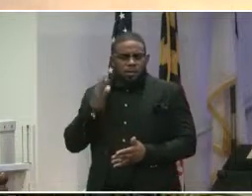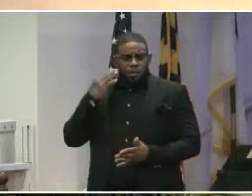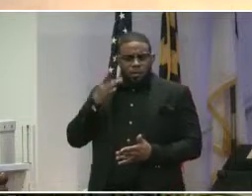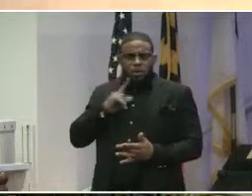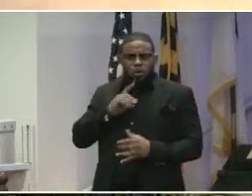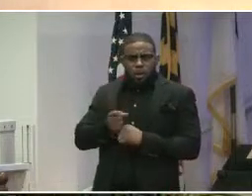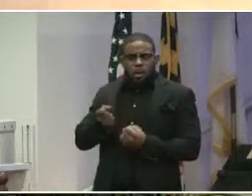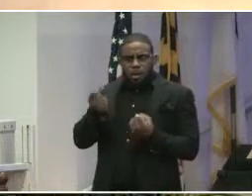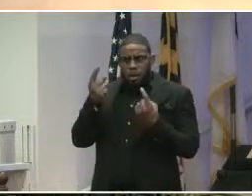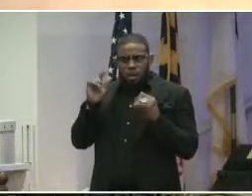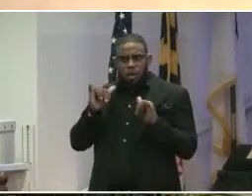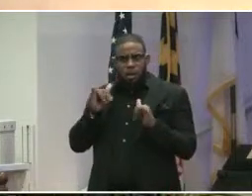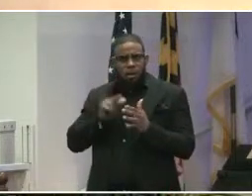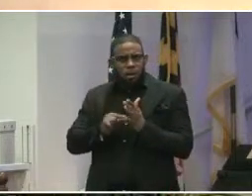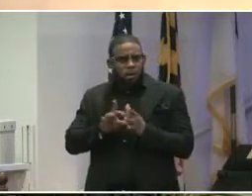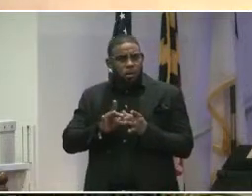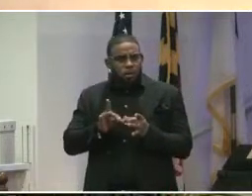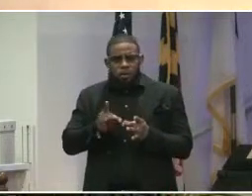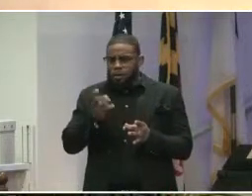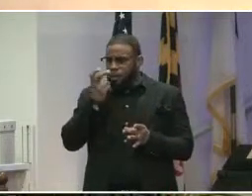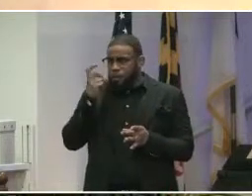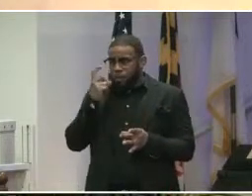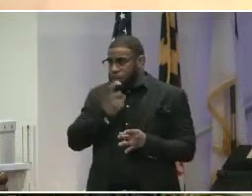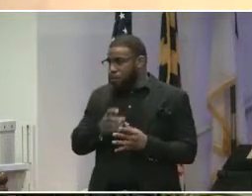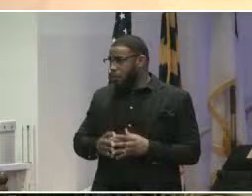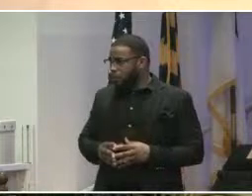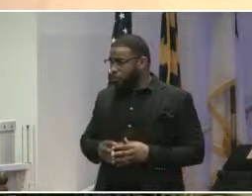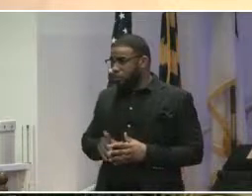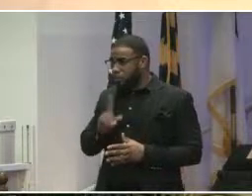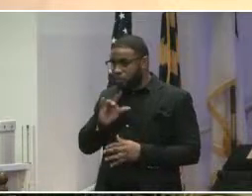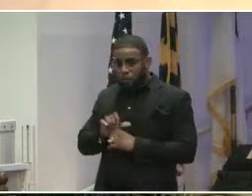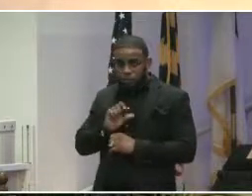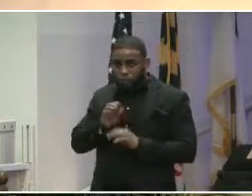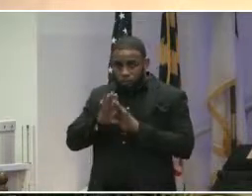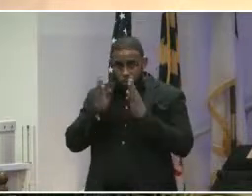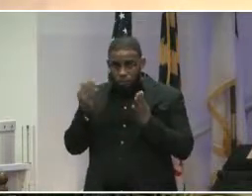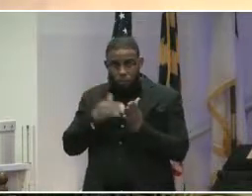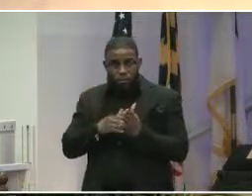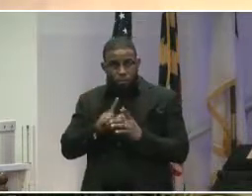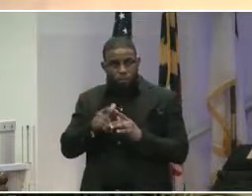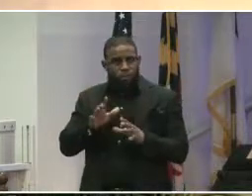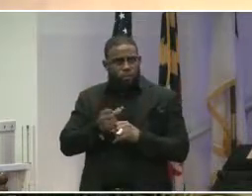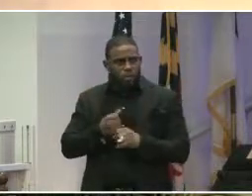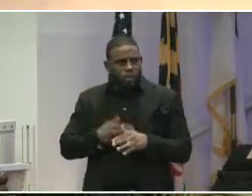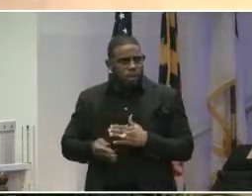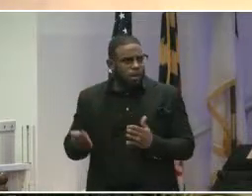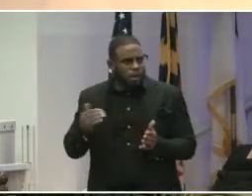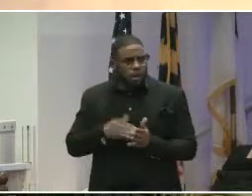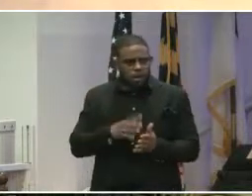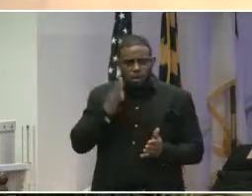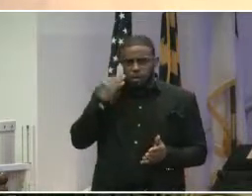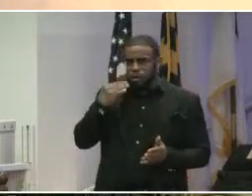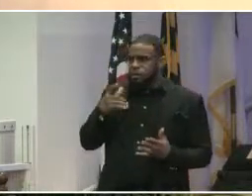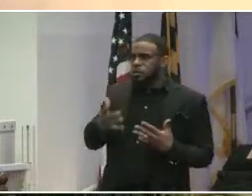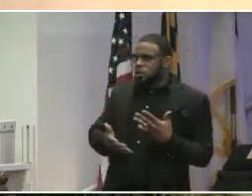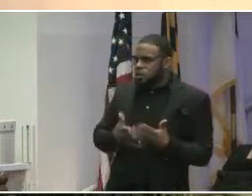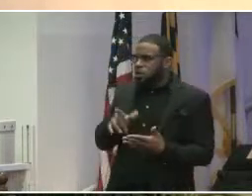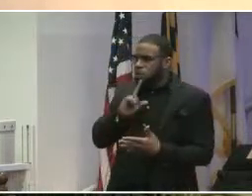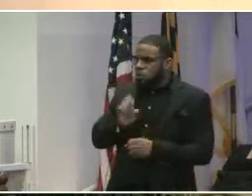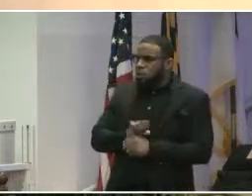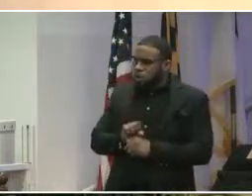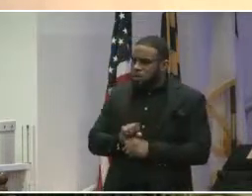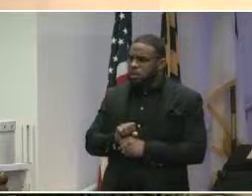experience, you really understand when the scriptures say blinded eyes really can't be opened again. When you get this born-again experience, you can